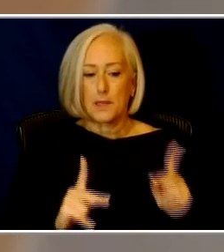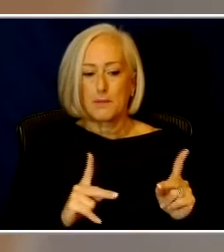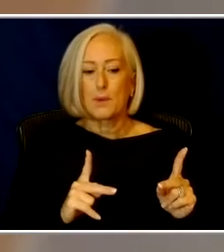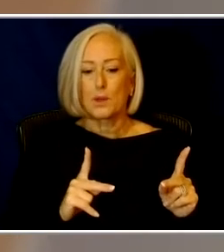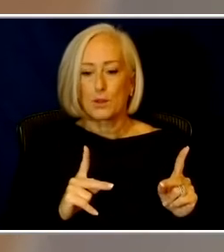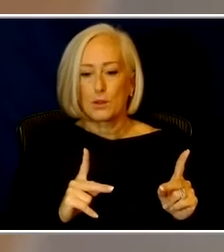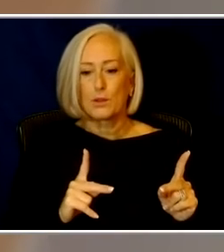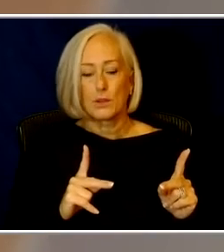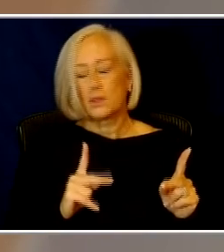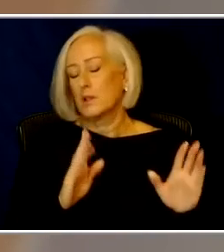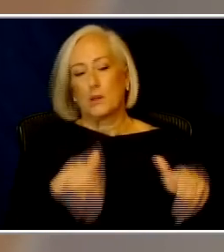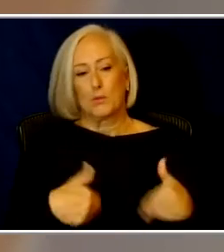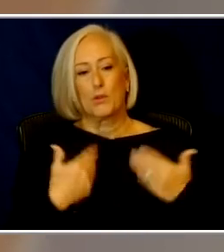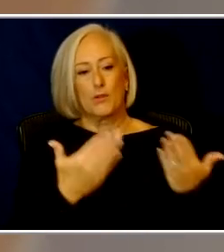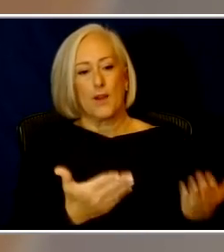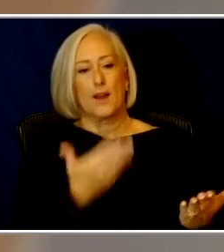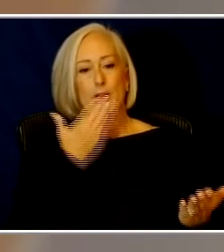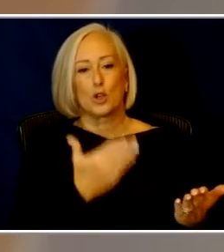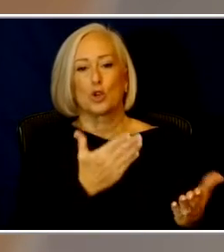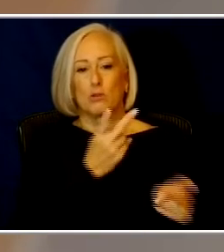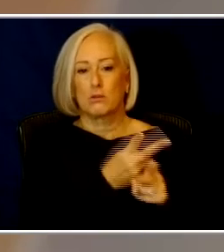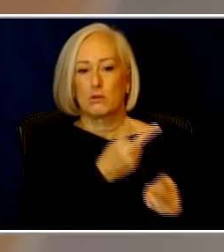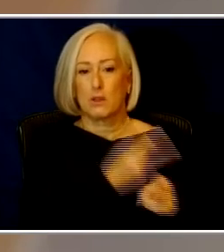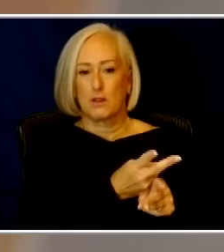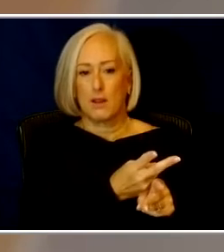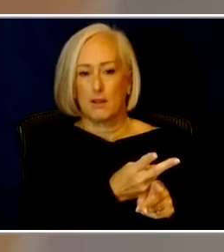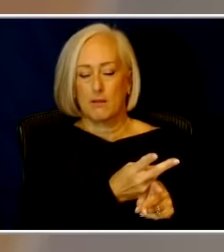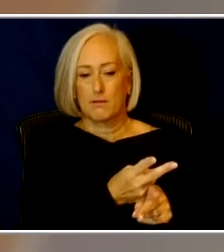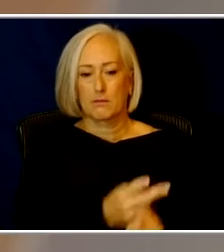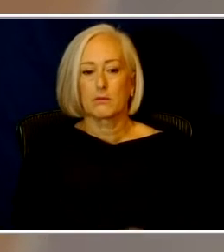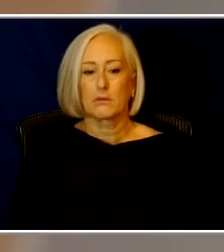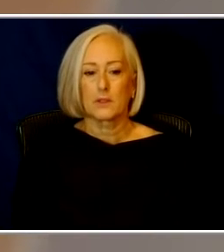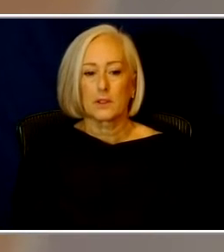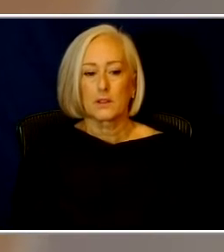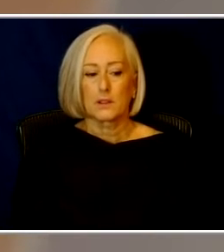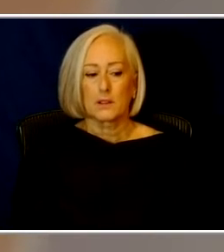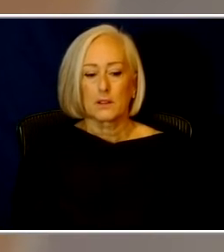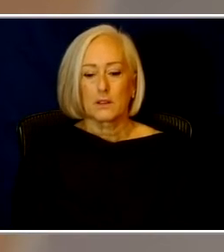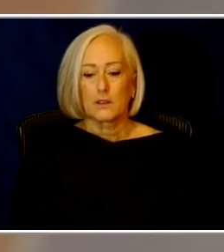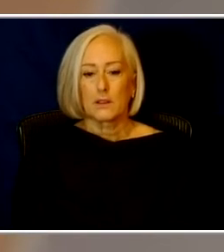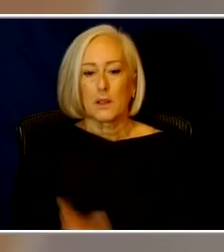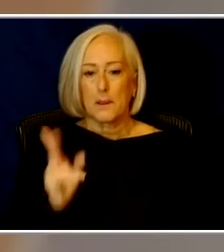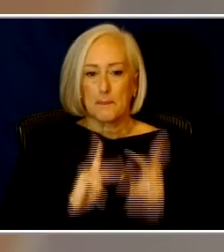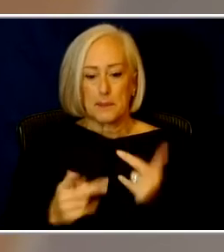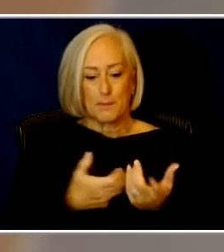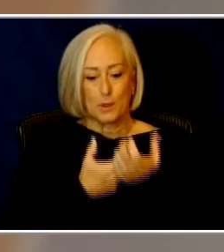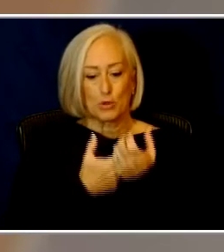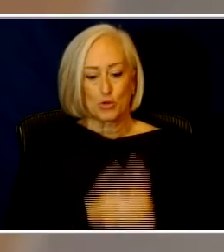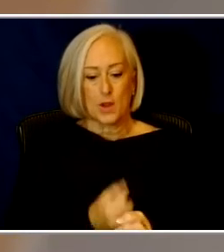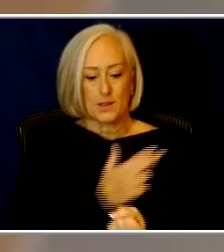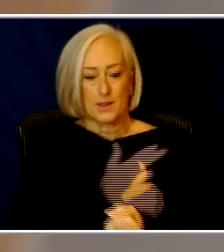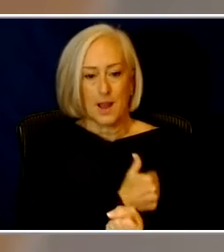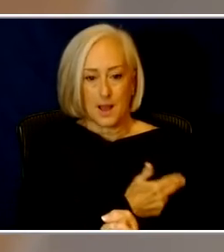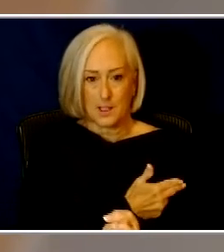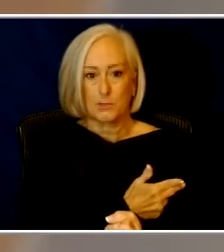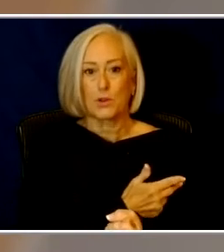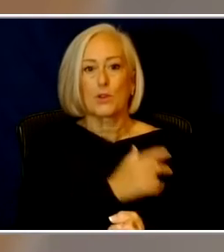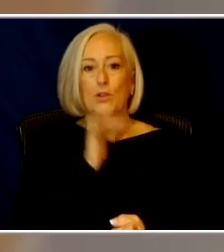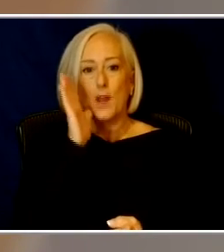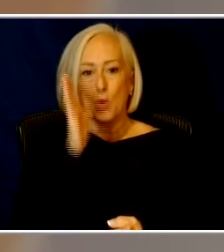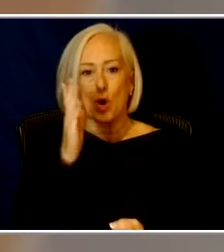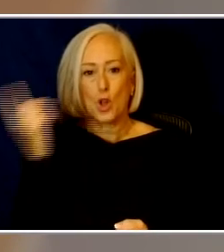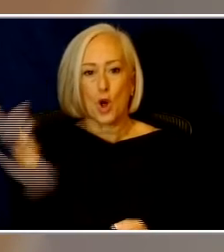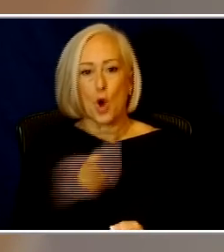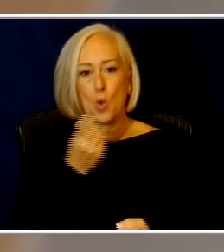care. And the fact that the public trust is that they're always going to be there for them.